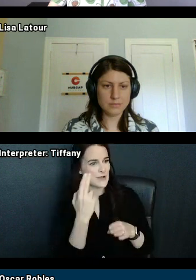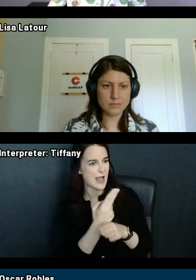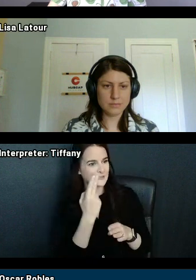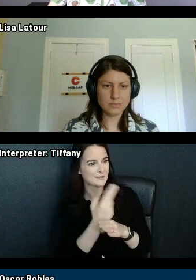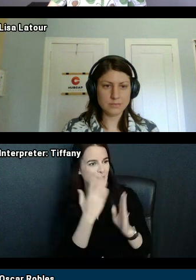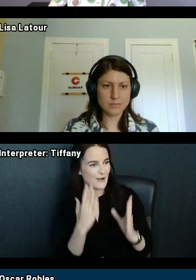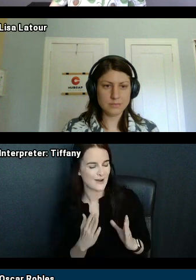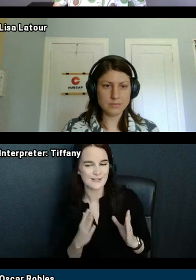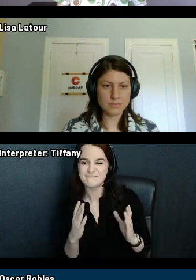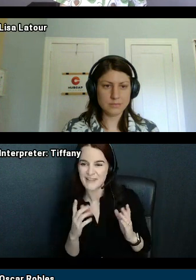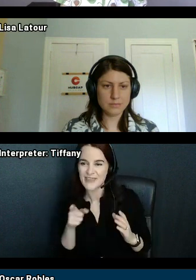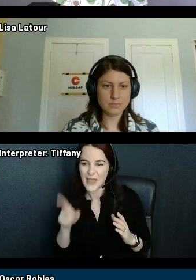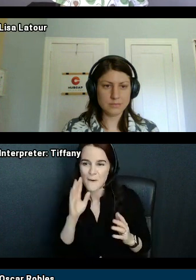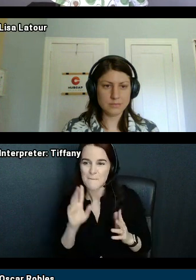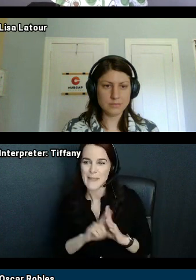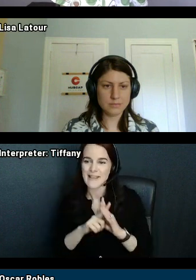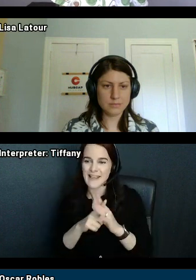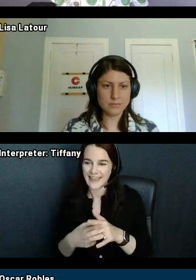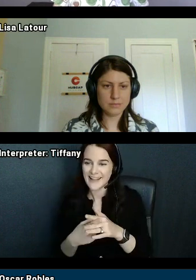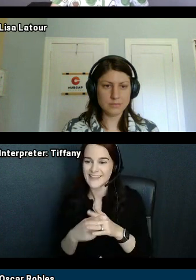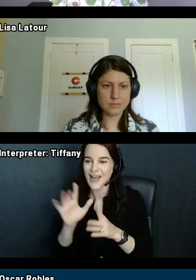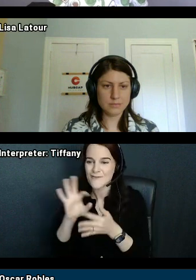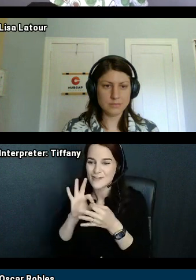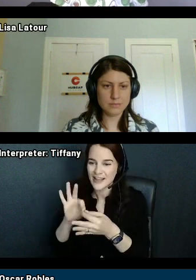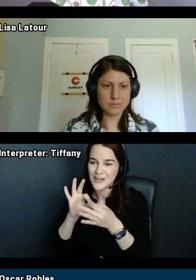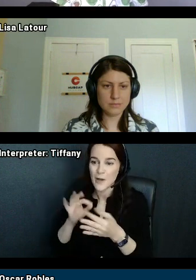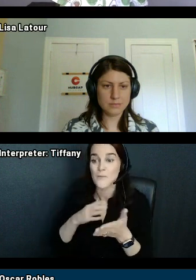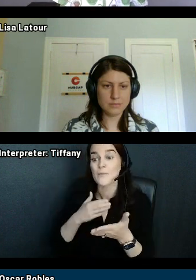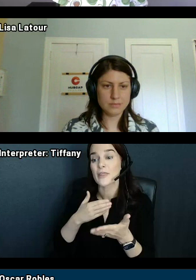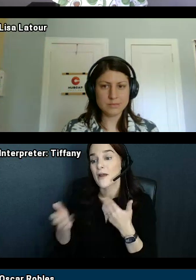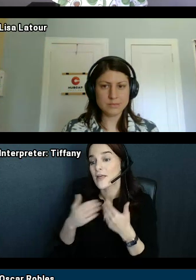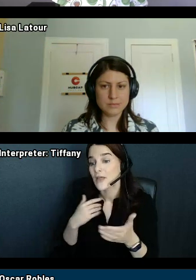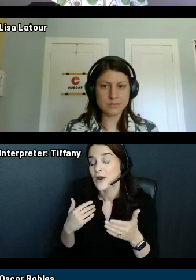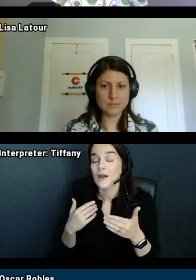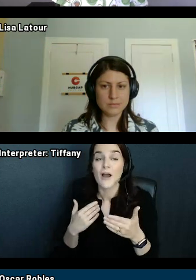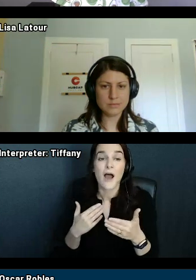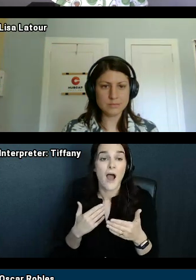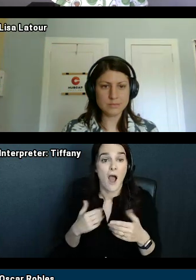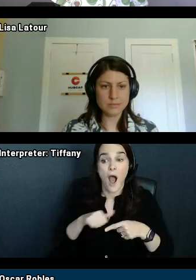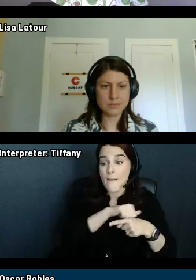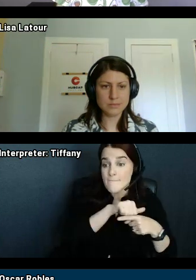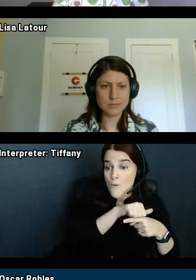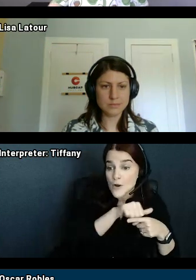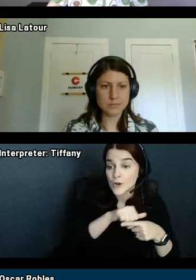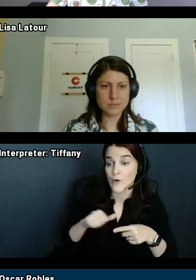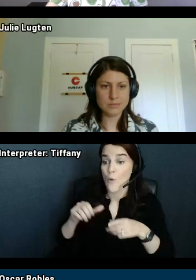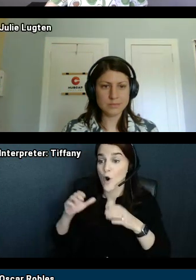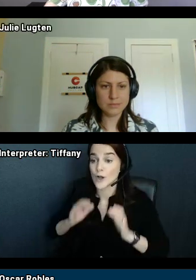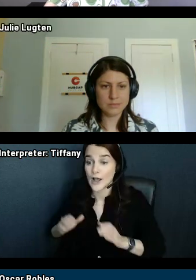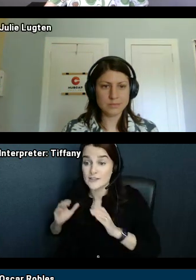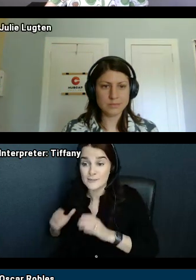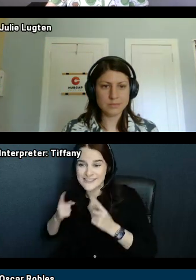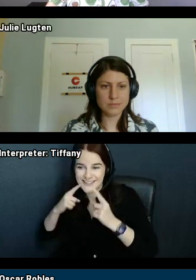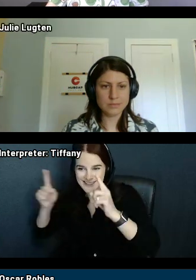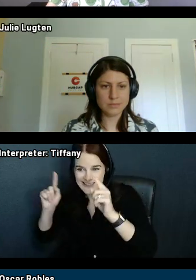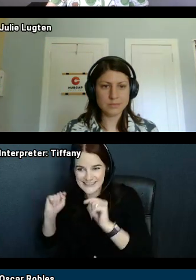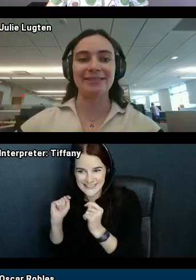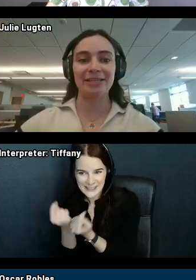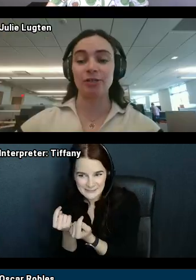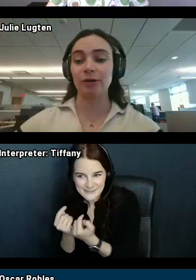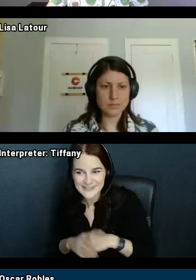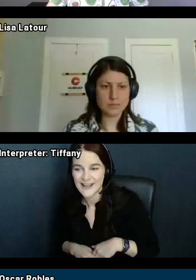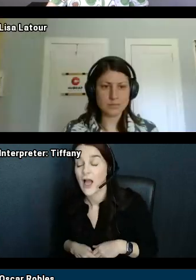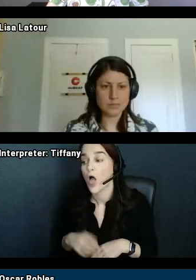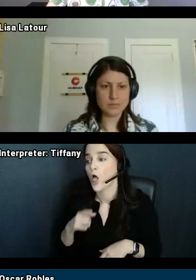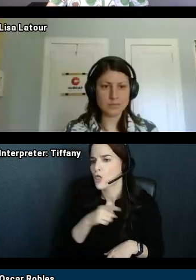they're going to begin their relationship with either our onboarding or customer success teams. That means that those teams are going to want